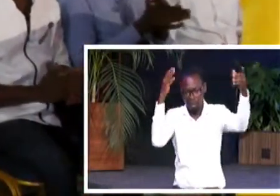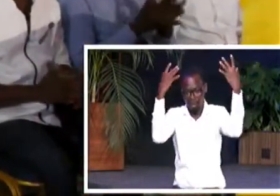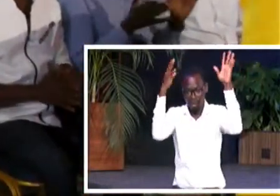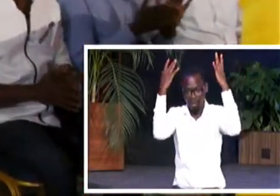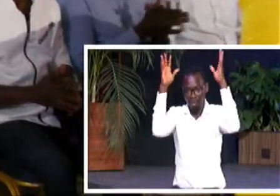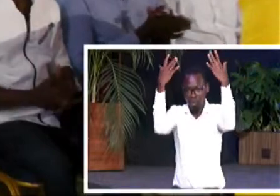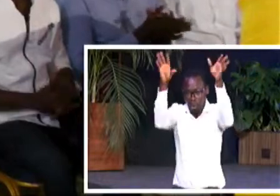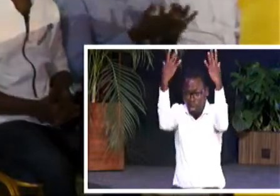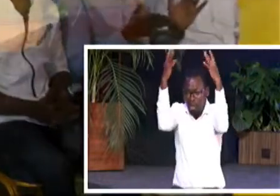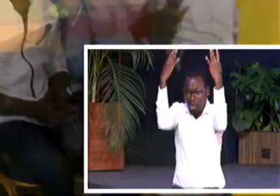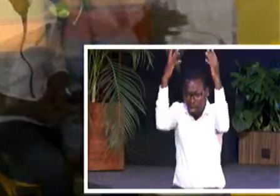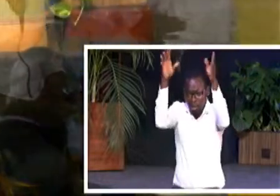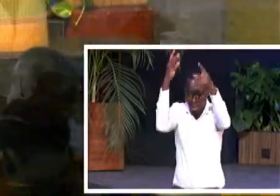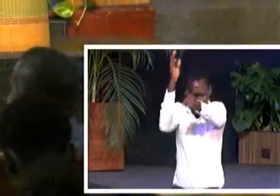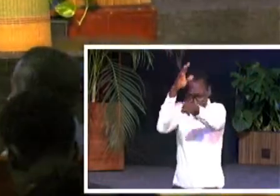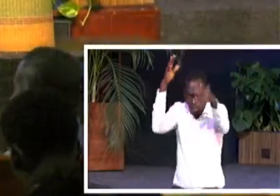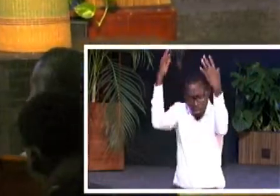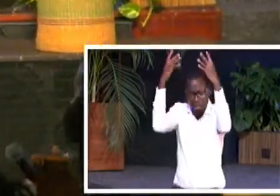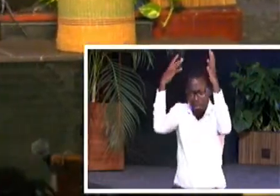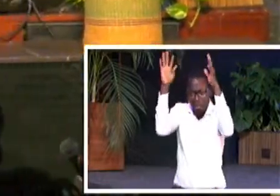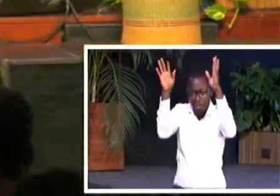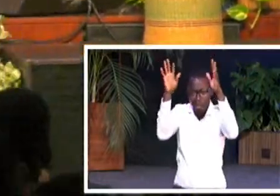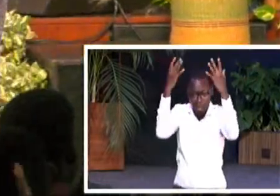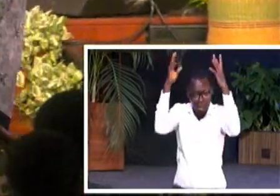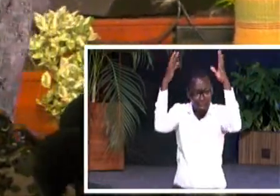Round of applause for DTI.